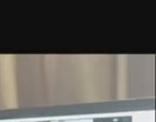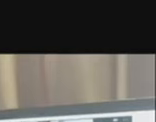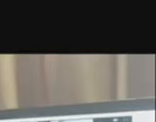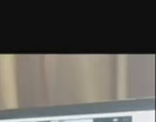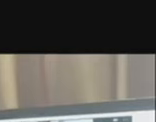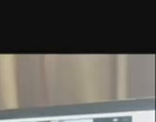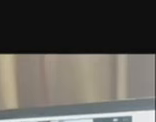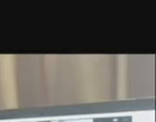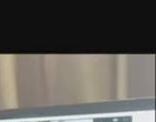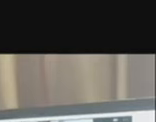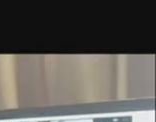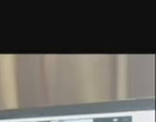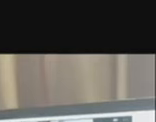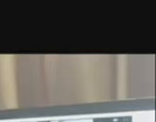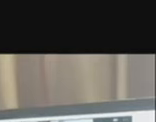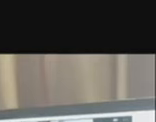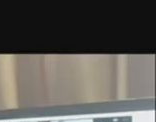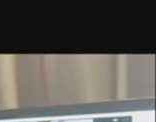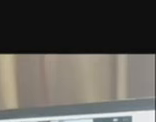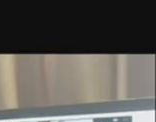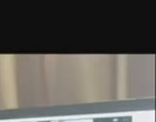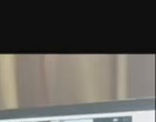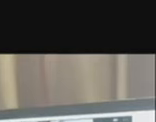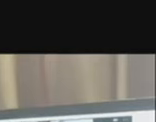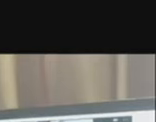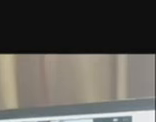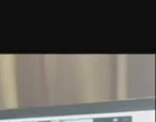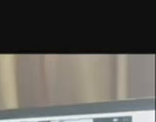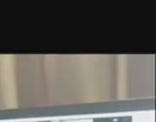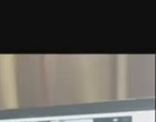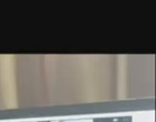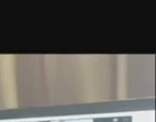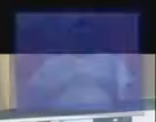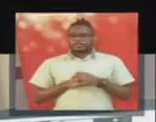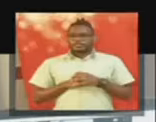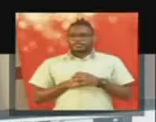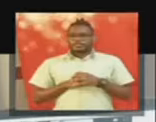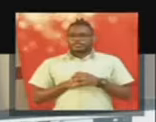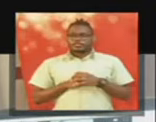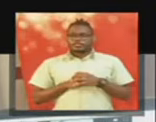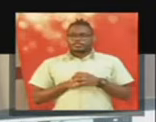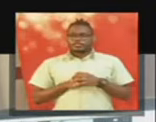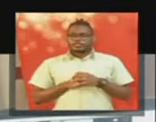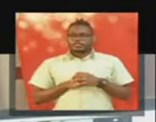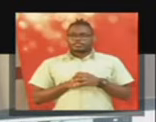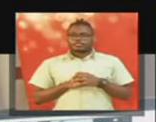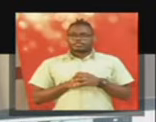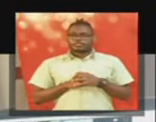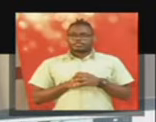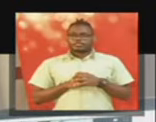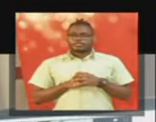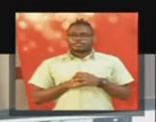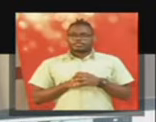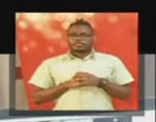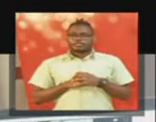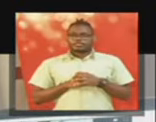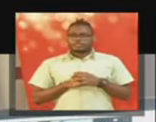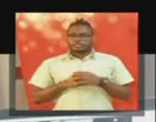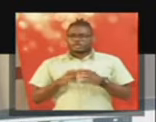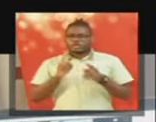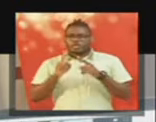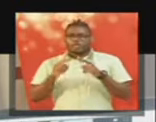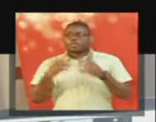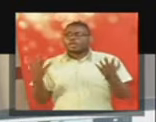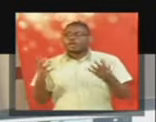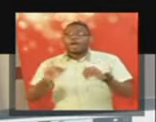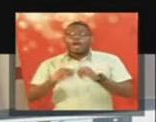the utilization of tracking bracelets be another way that could lead for more efficient monitoring of people,